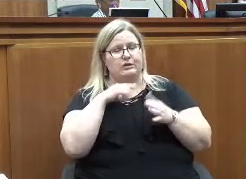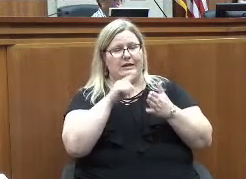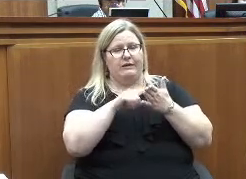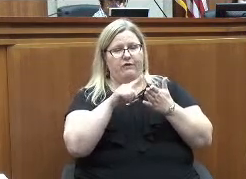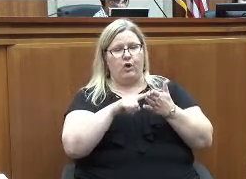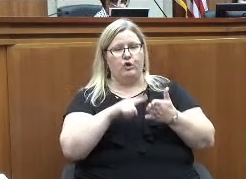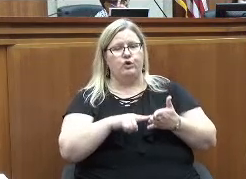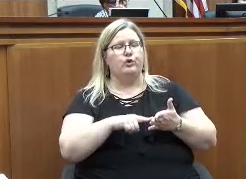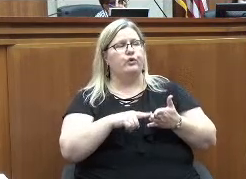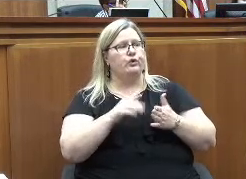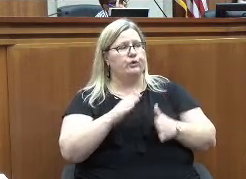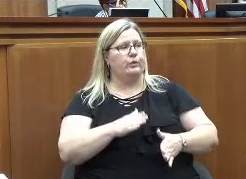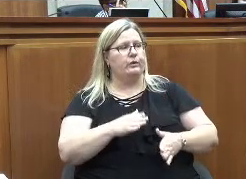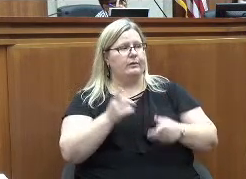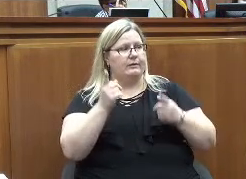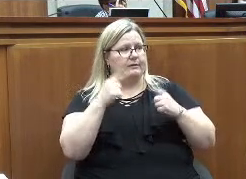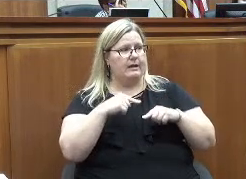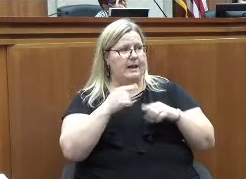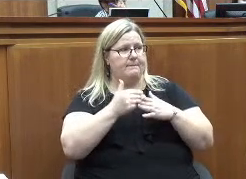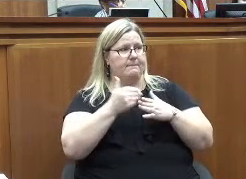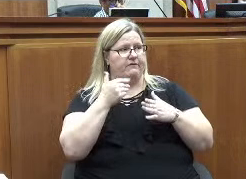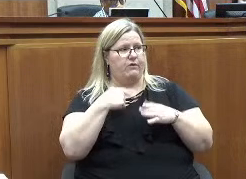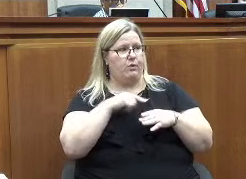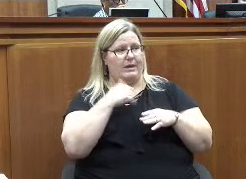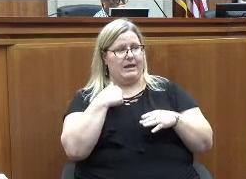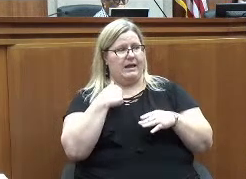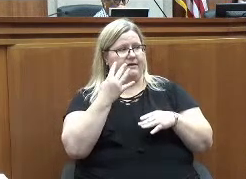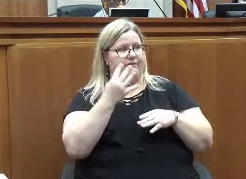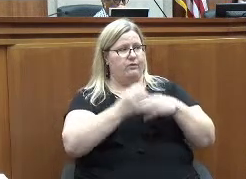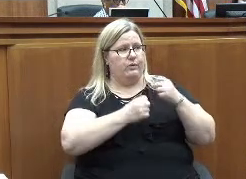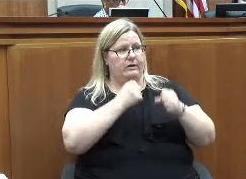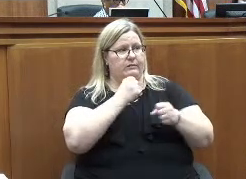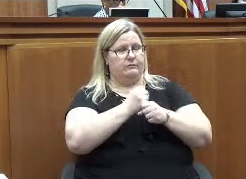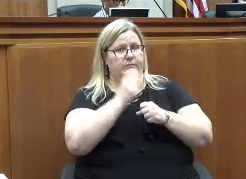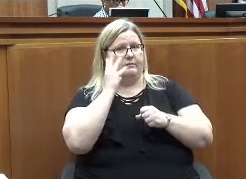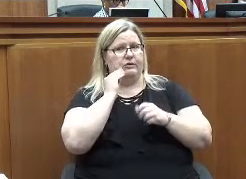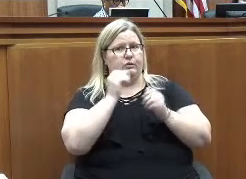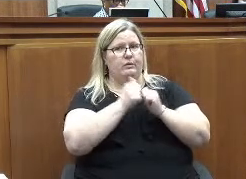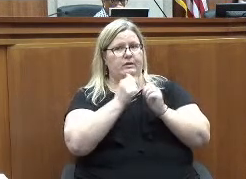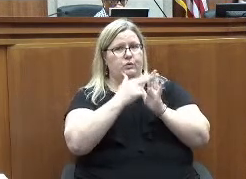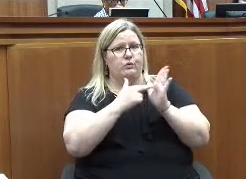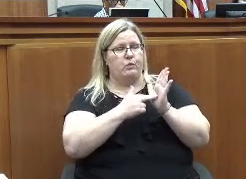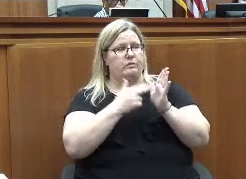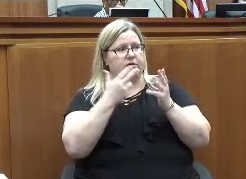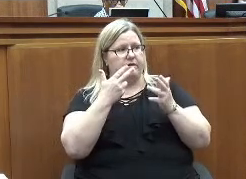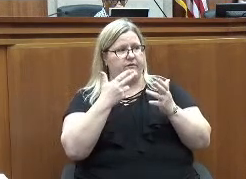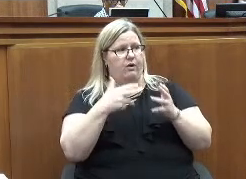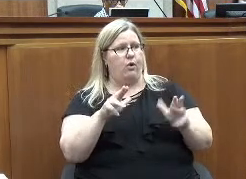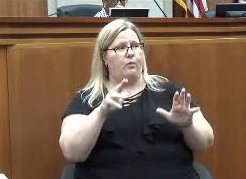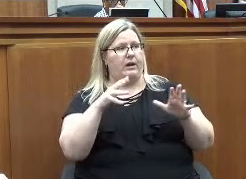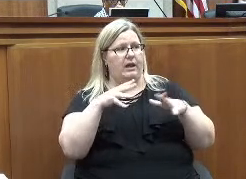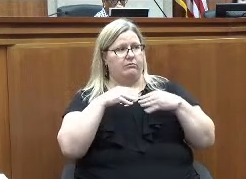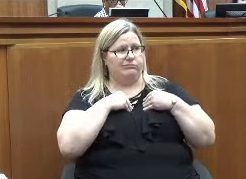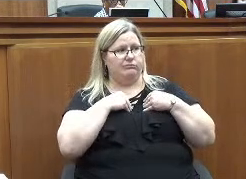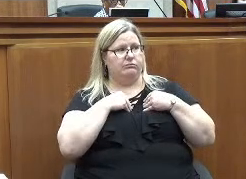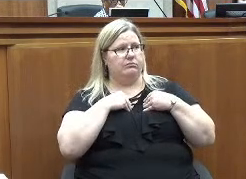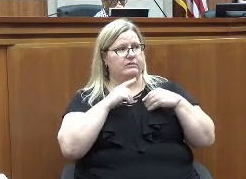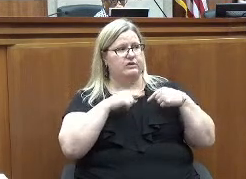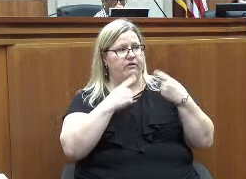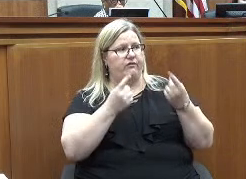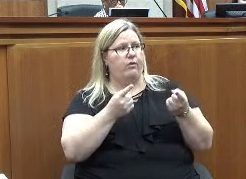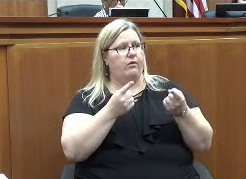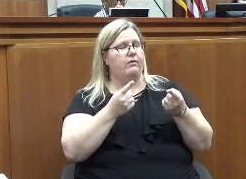came out before we had a full year's experience with the rules that have been adopted so far.